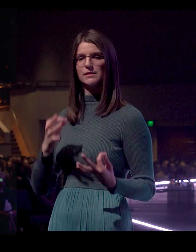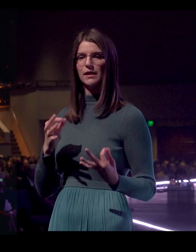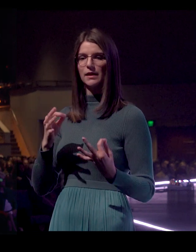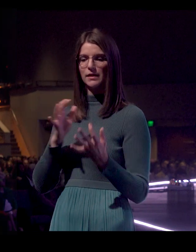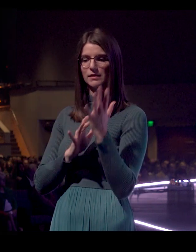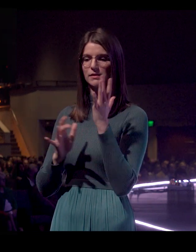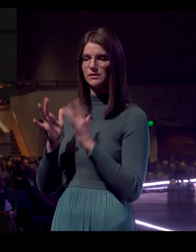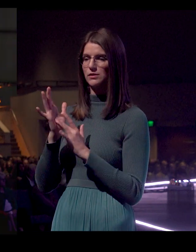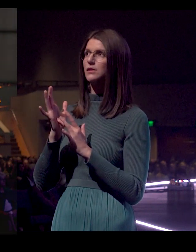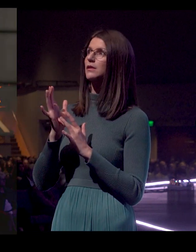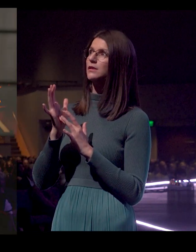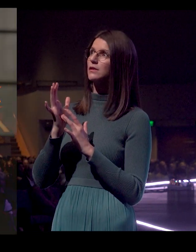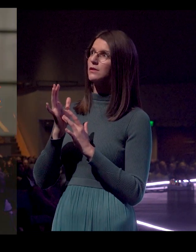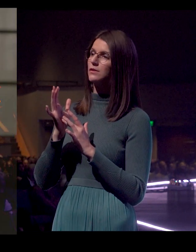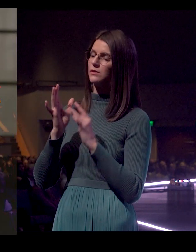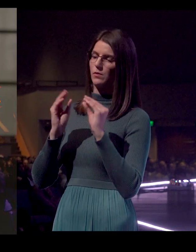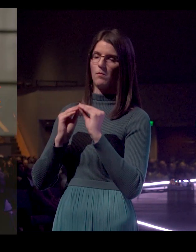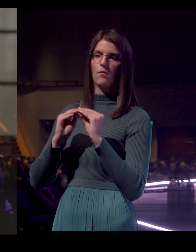December.